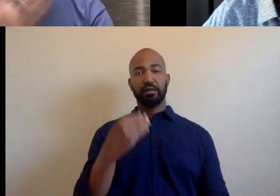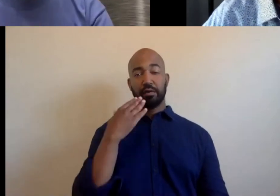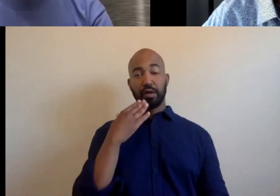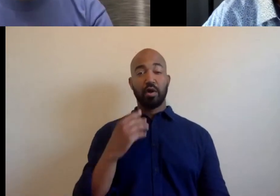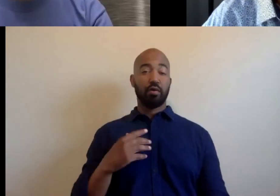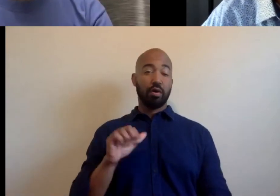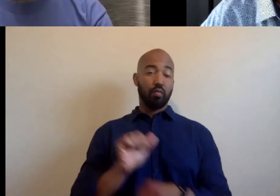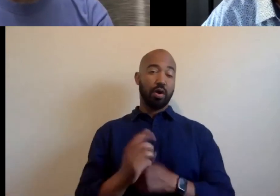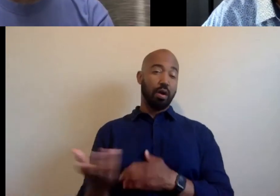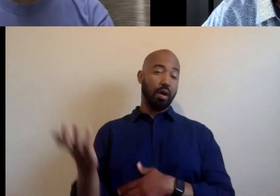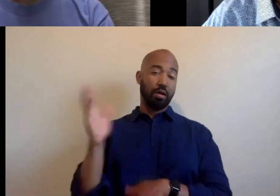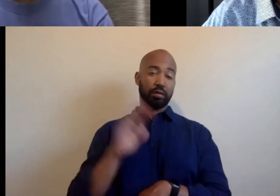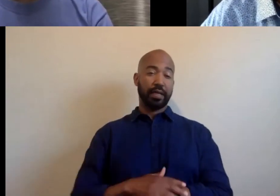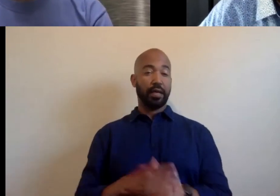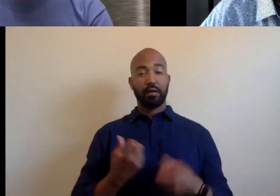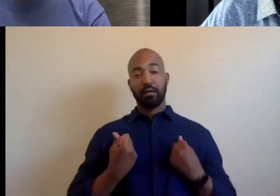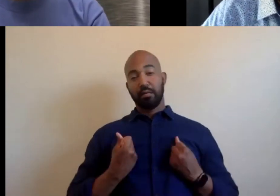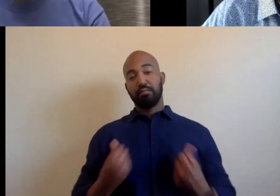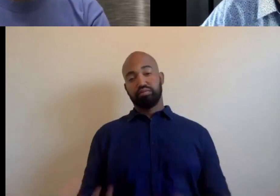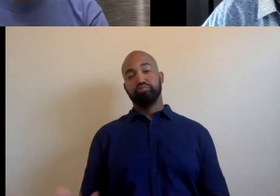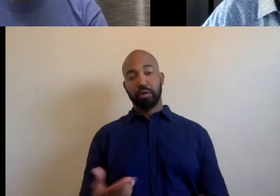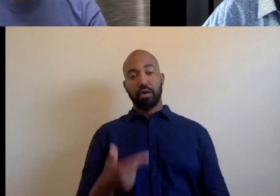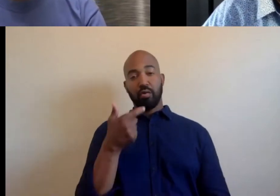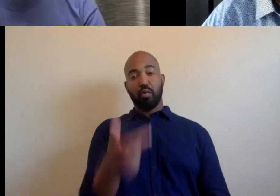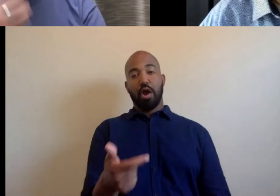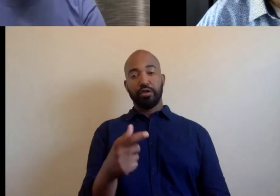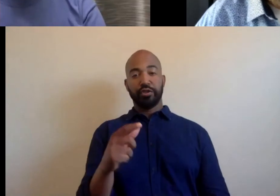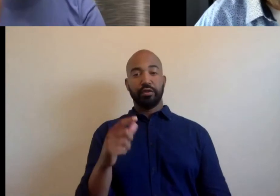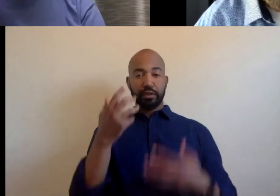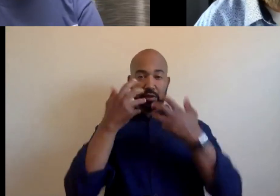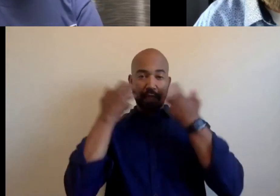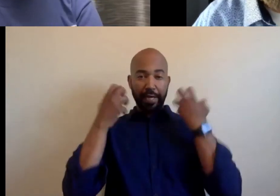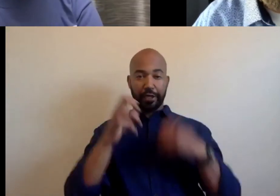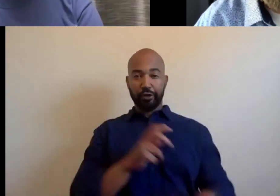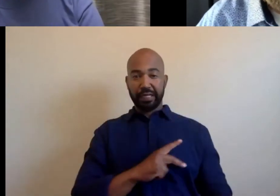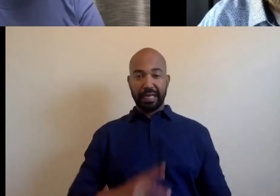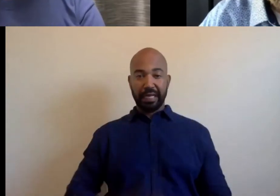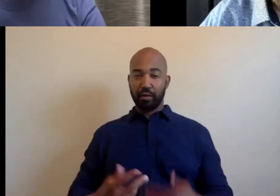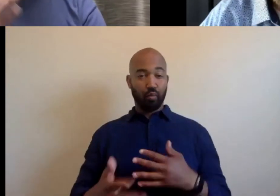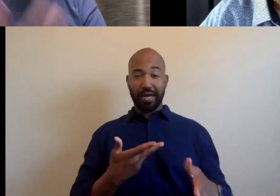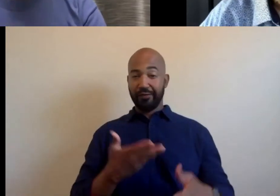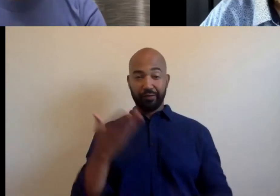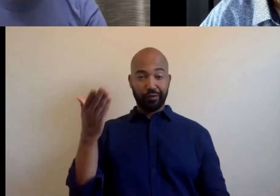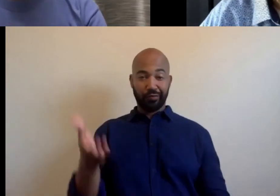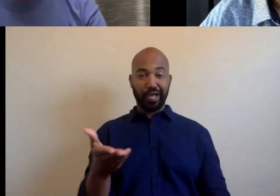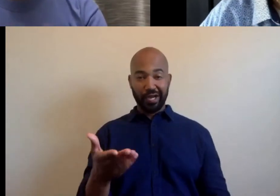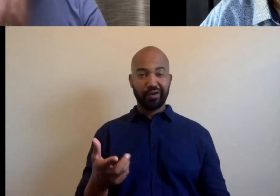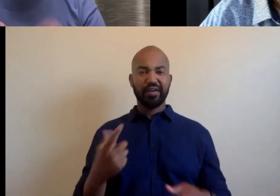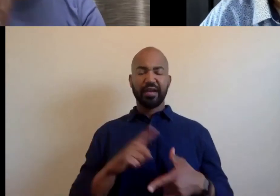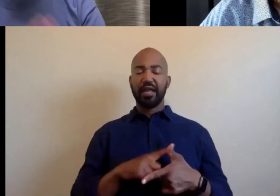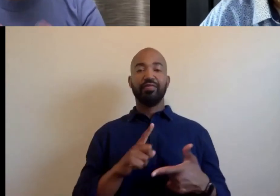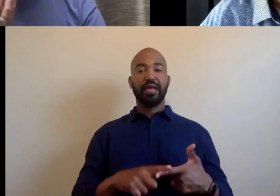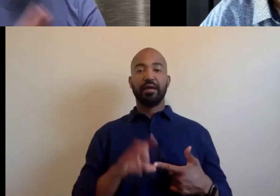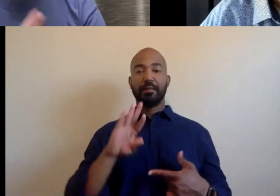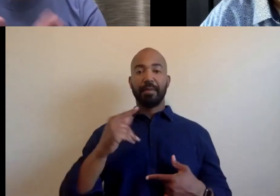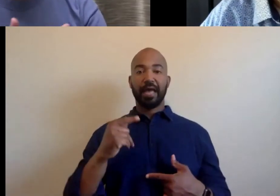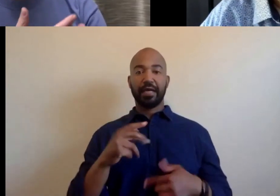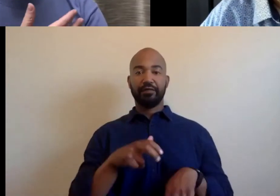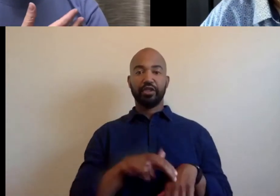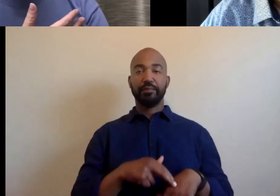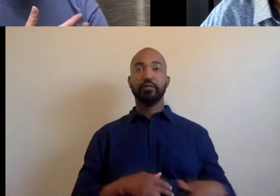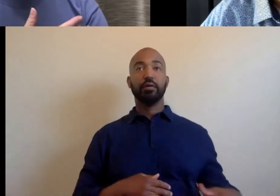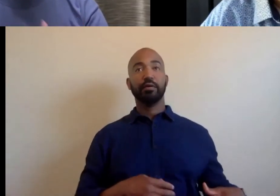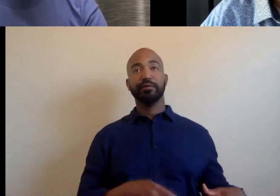watch Tiger King or whatever is out there these days, and you sit down with a bag of chips and all of a sudden you're